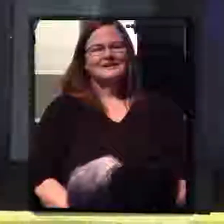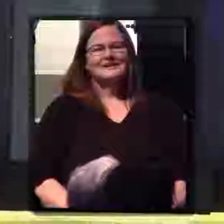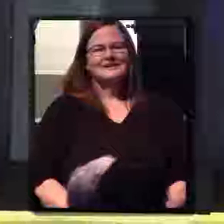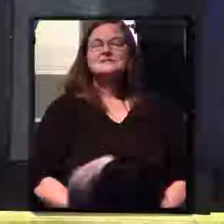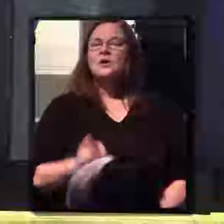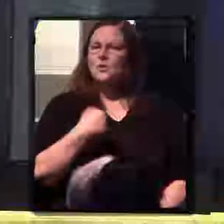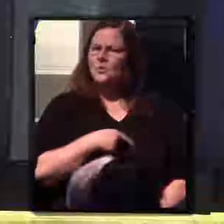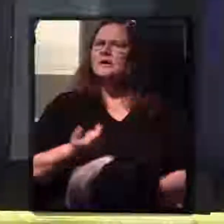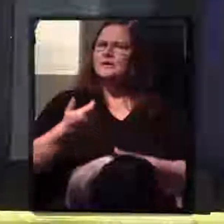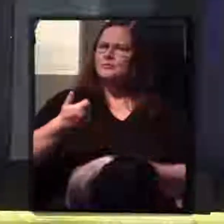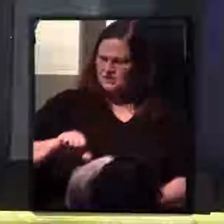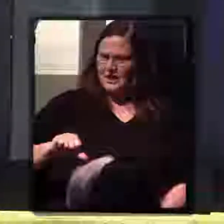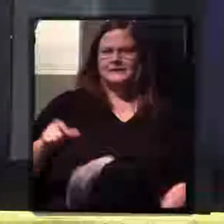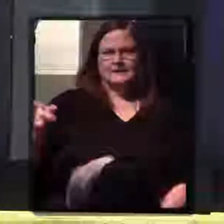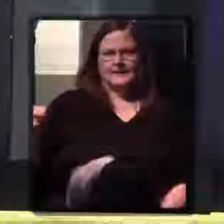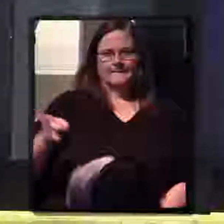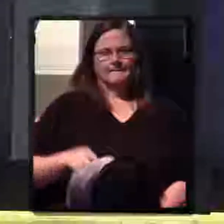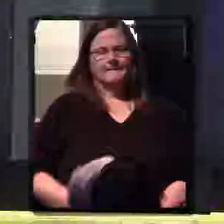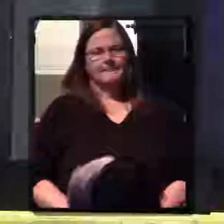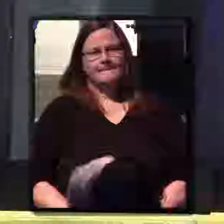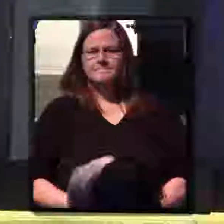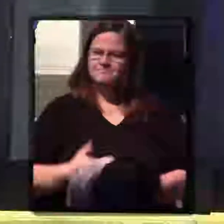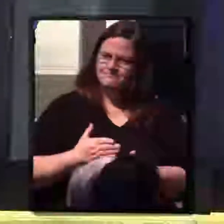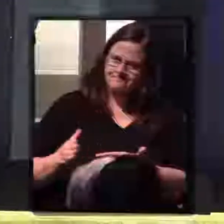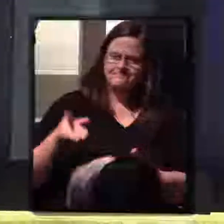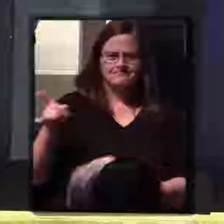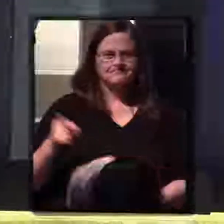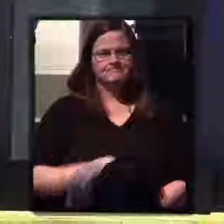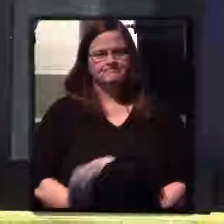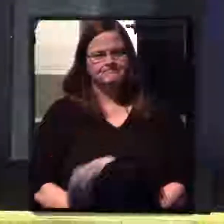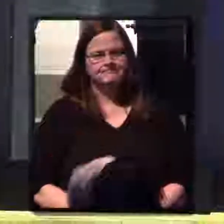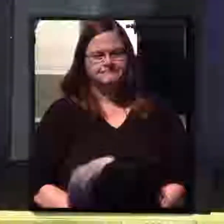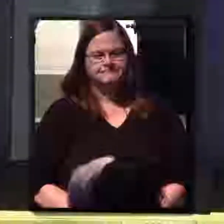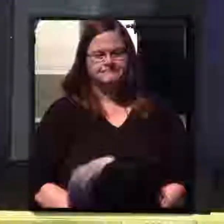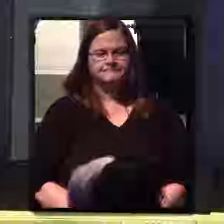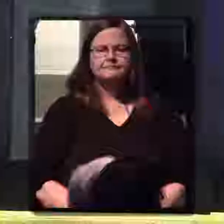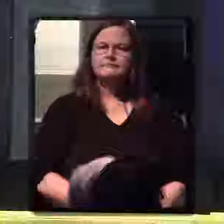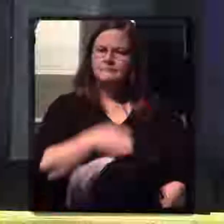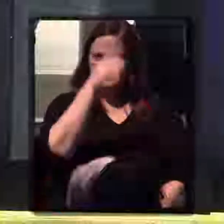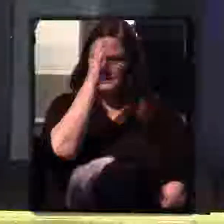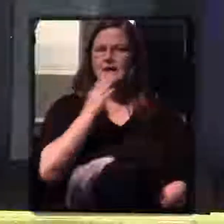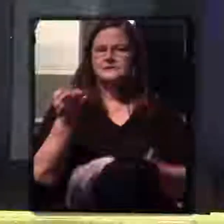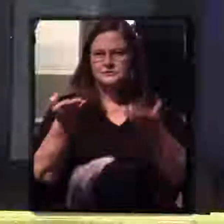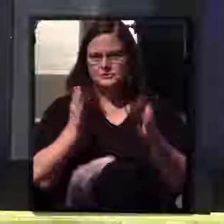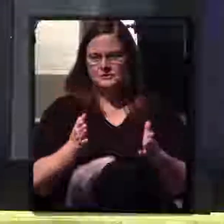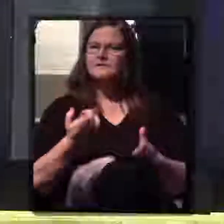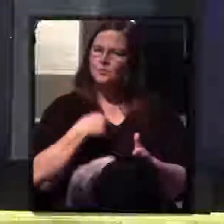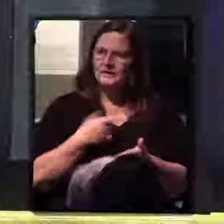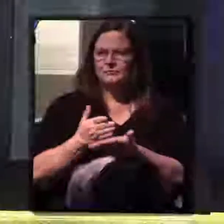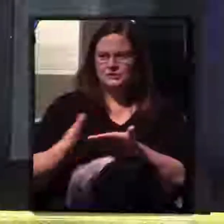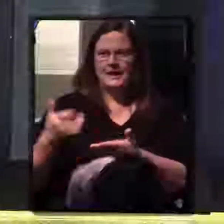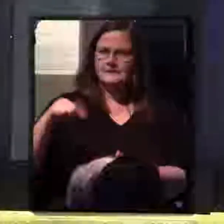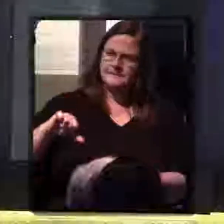as a ruler. And so he was rejected by us. This servant, Messiah, God's servant,